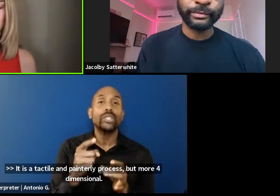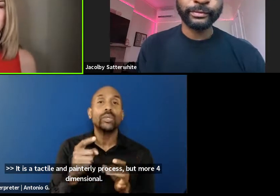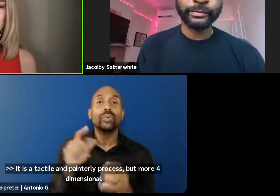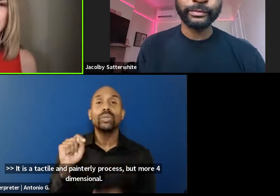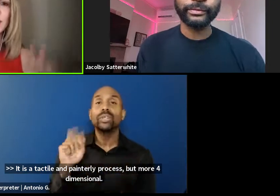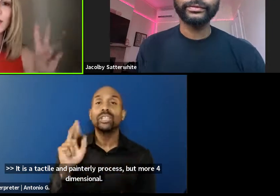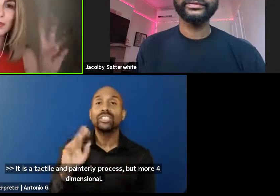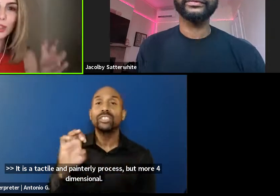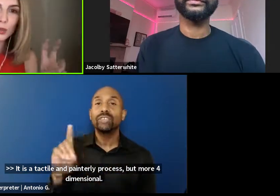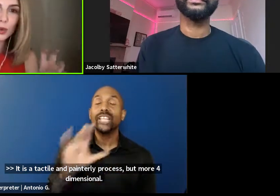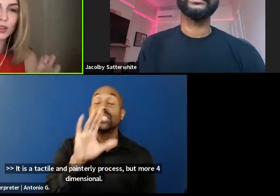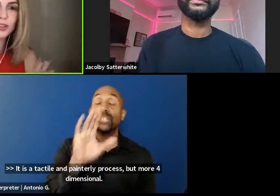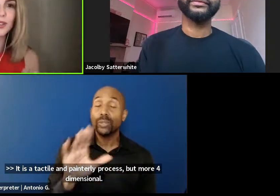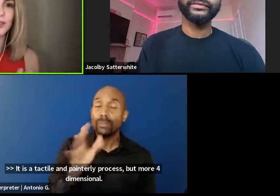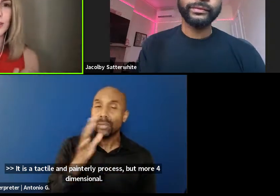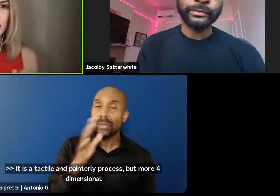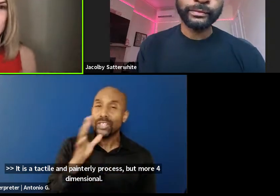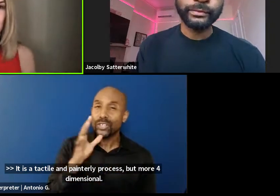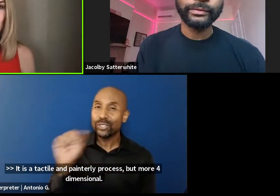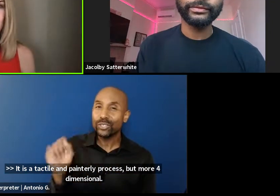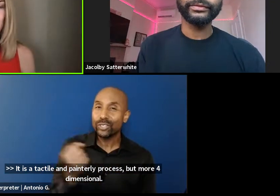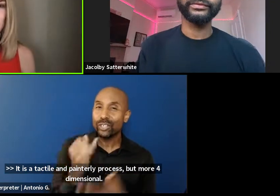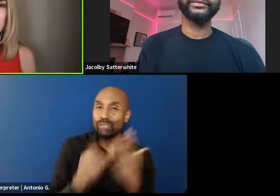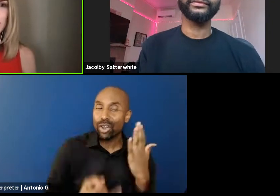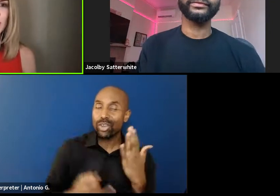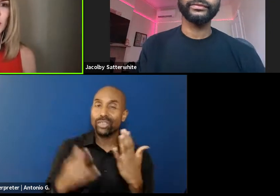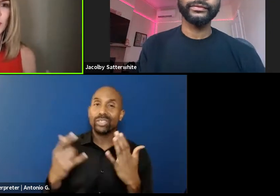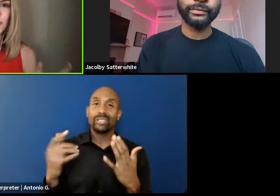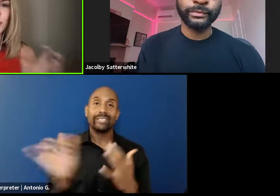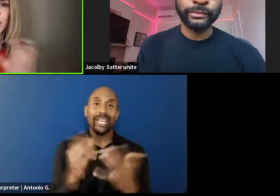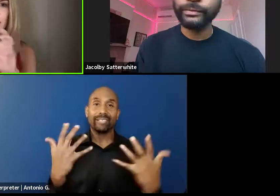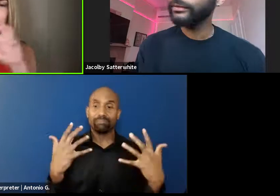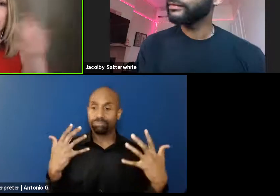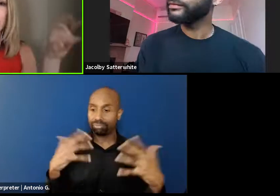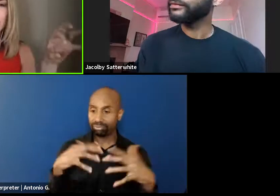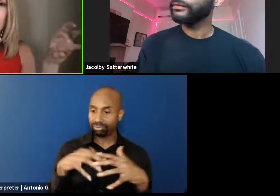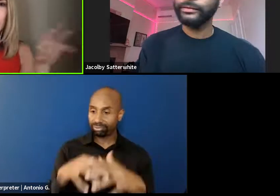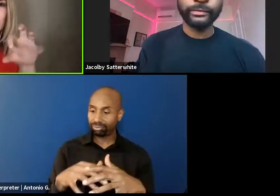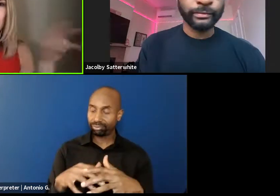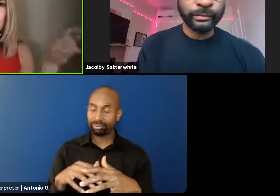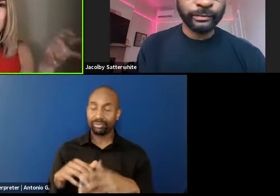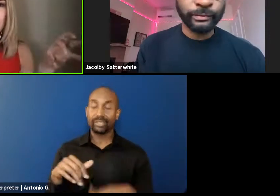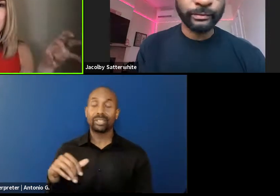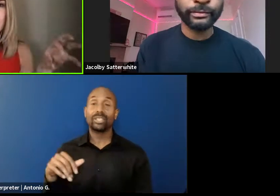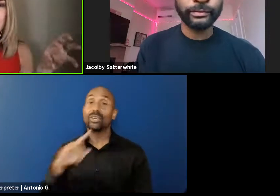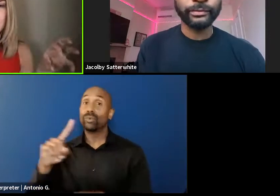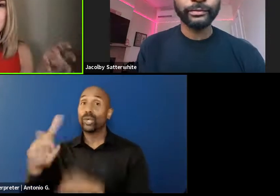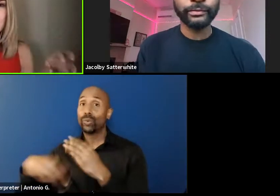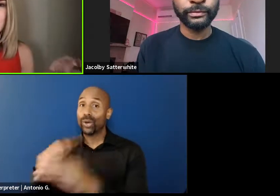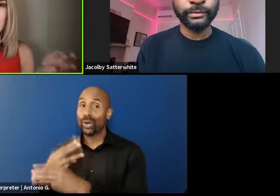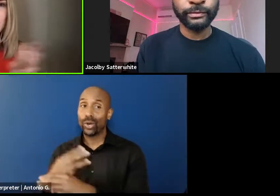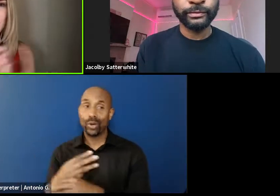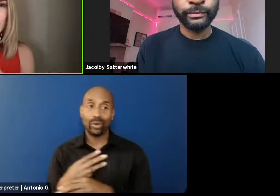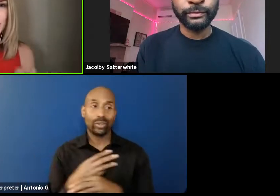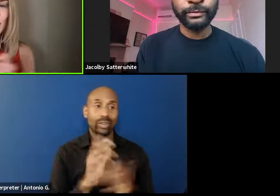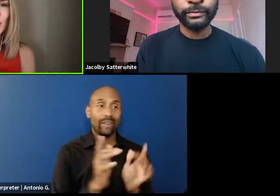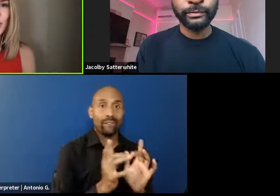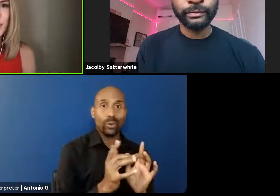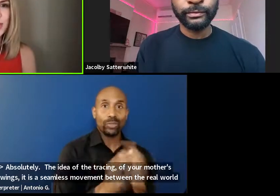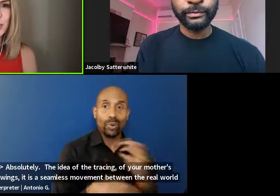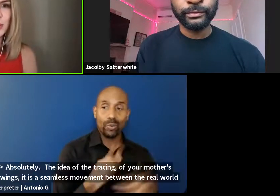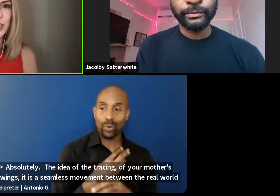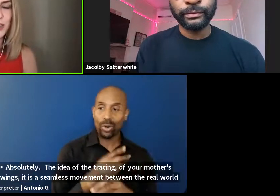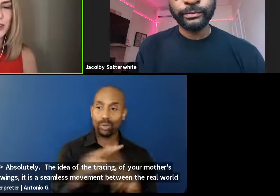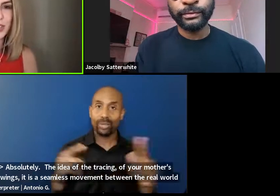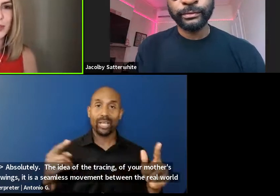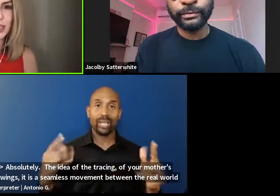between sort of the real world and the virtual world and, you know, refusing to like consider those two separate things, but really like